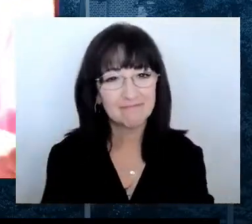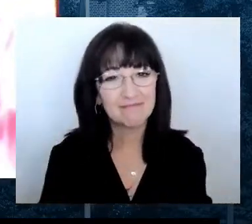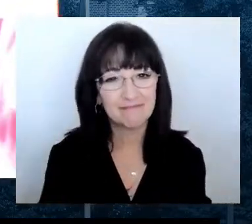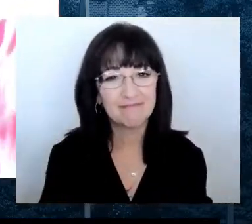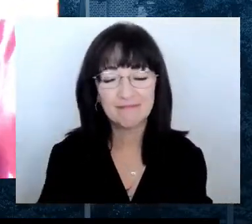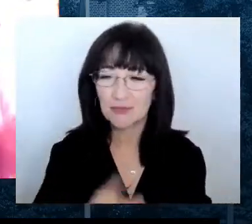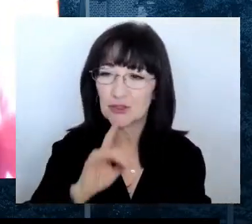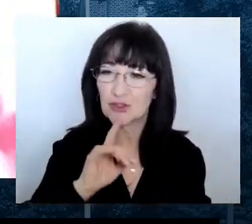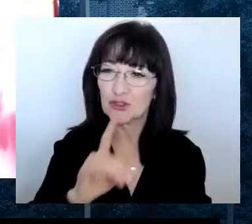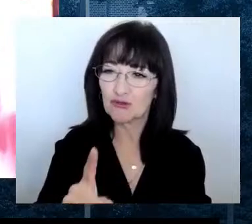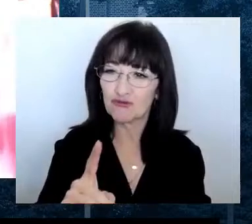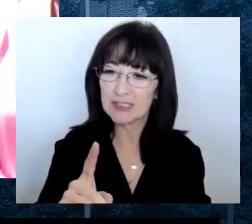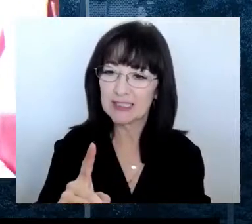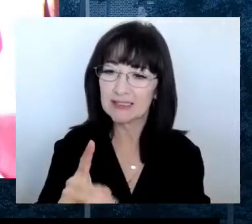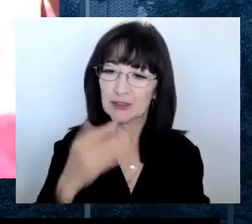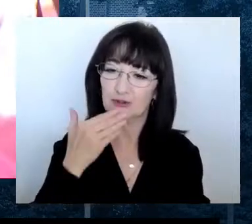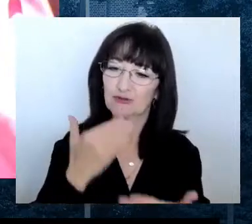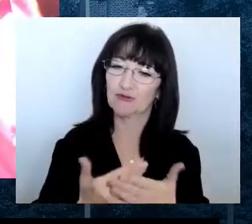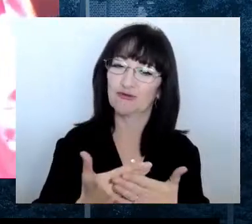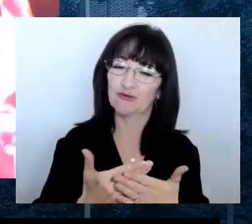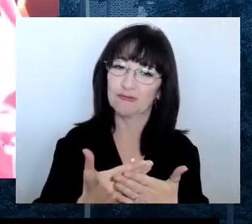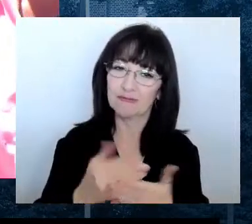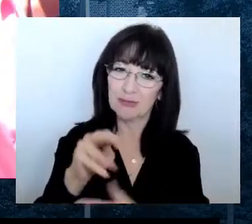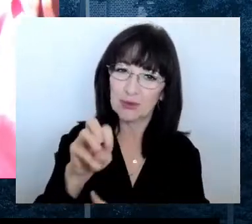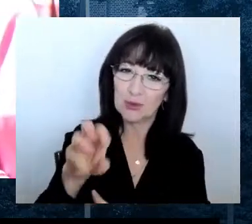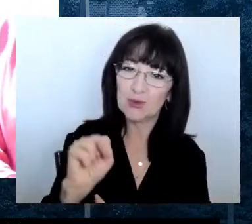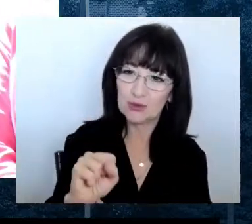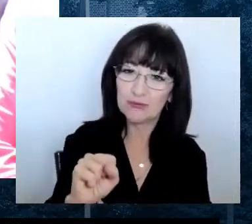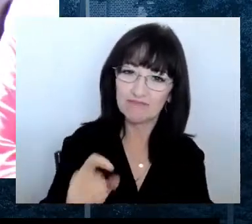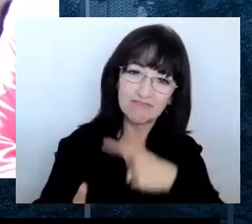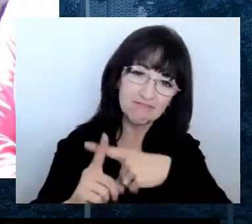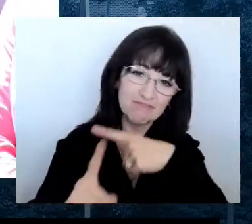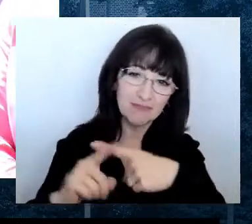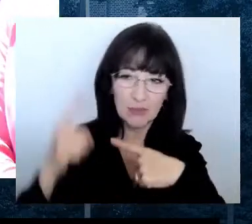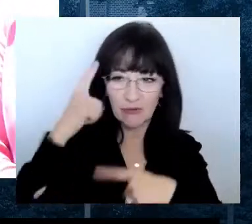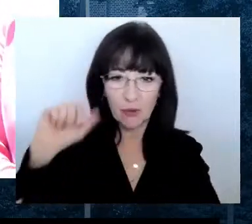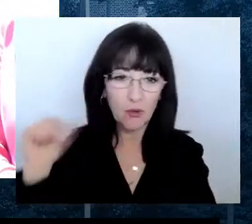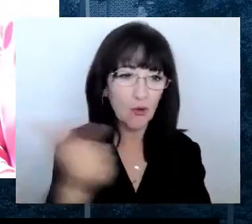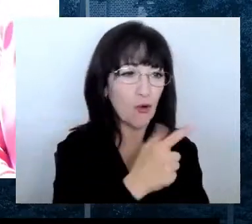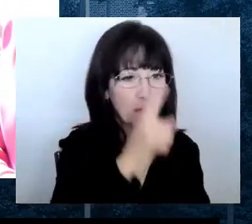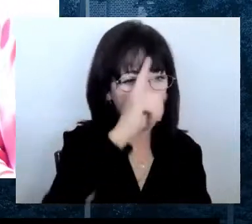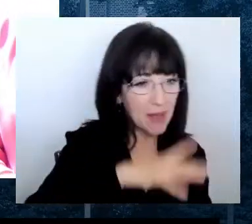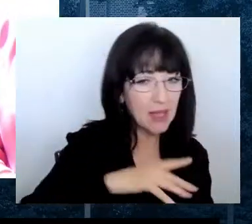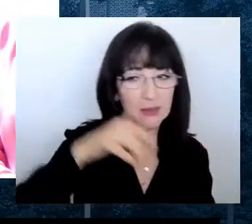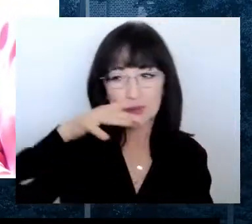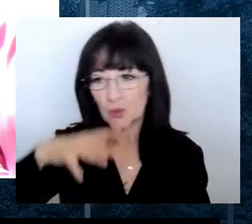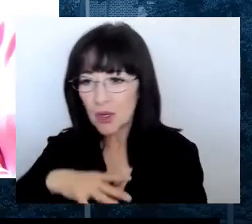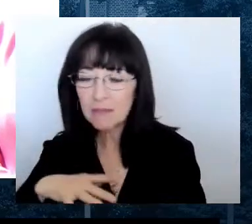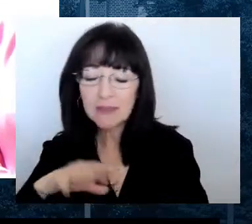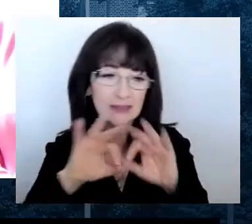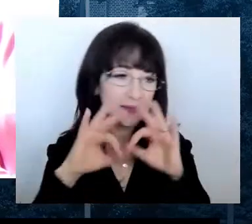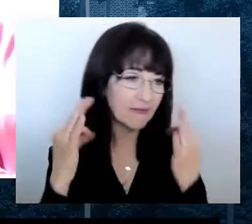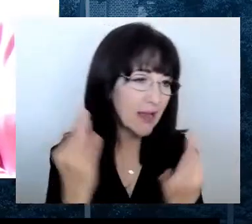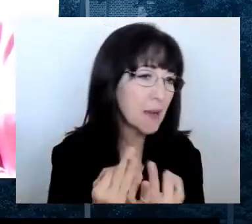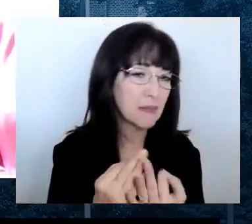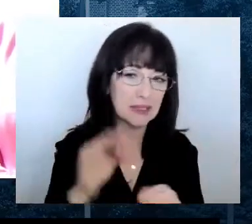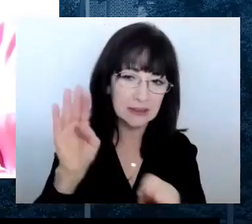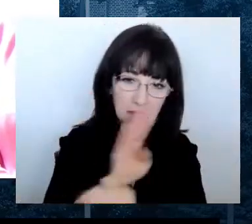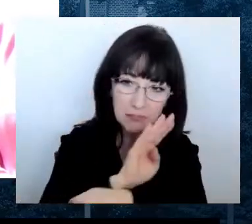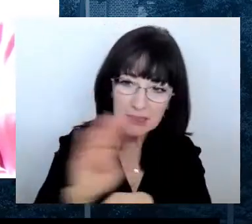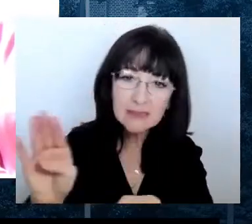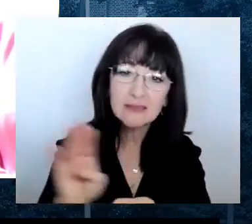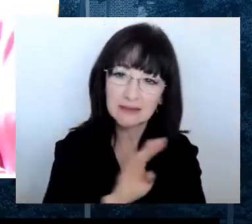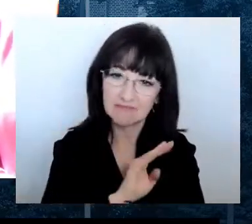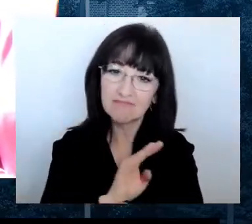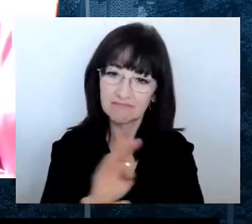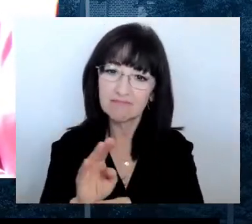It's really good for everyone when you think about it. Men, women, families, businesses. It's really going to move our state forward